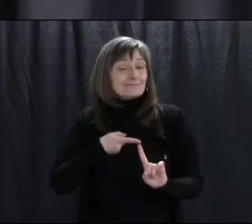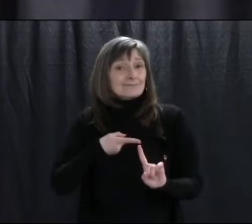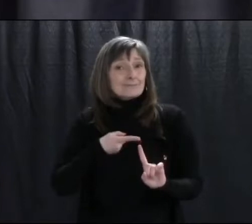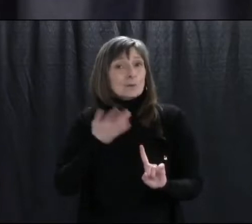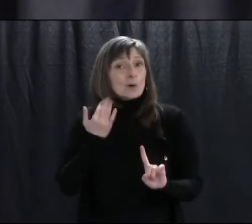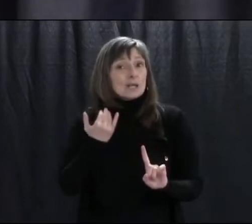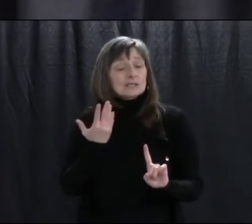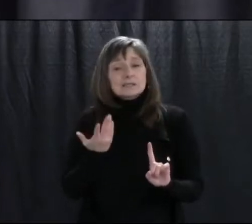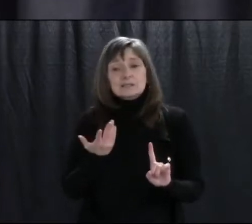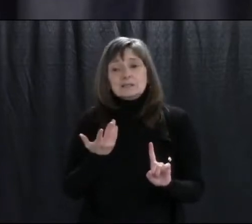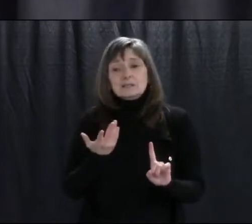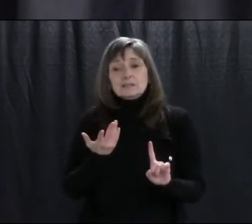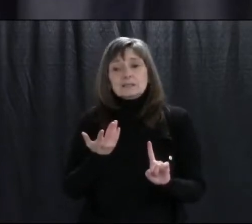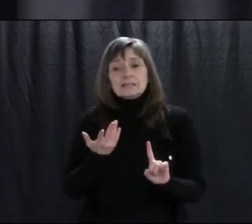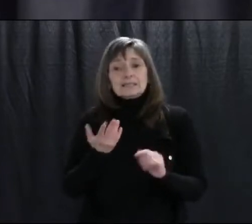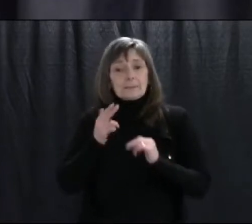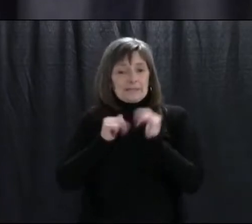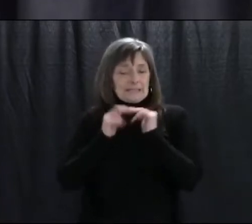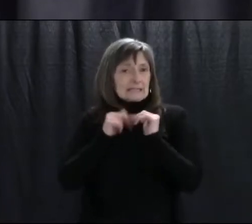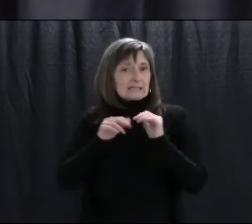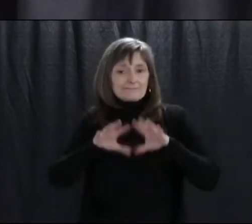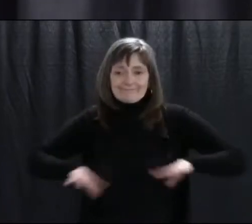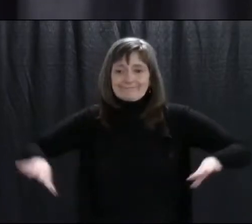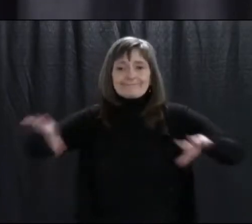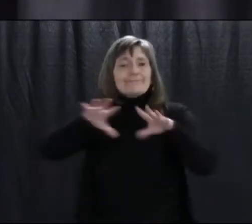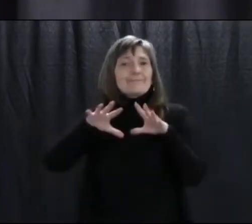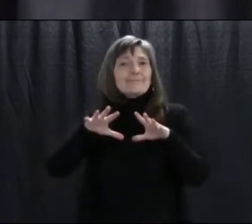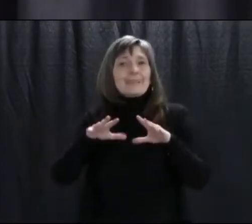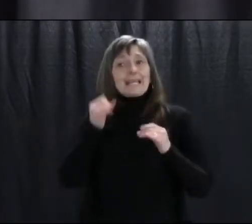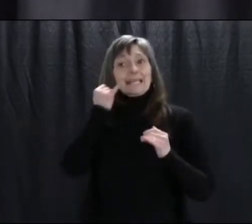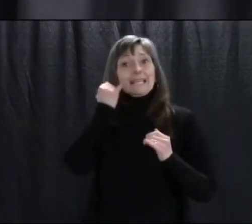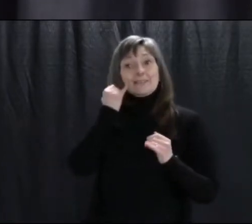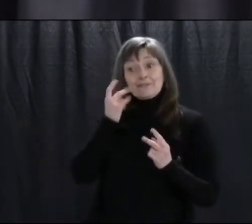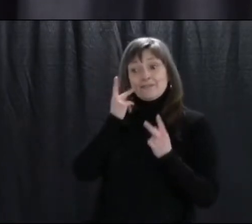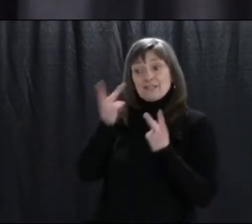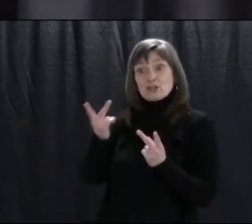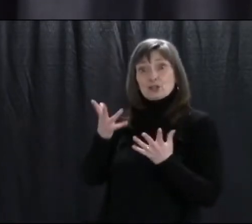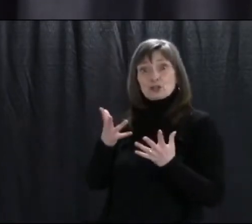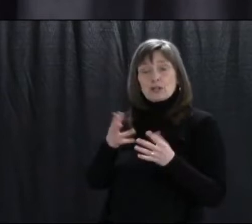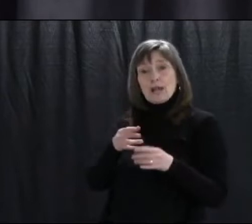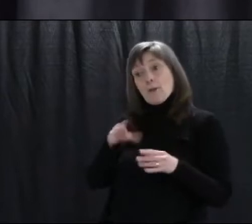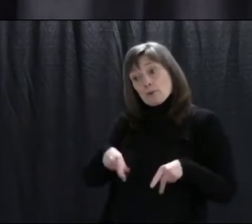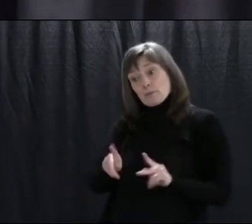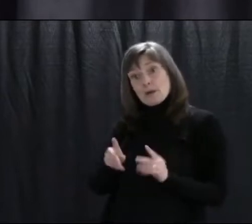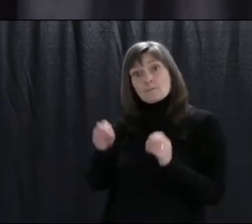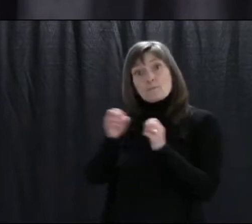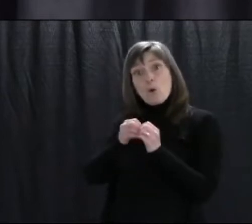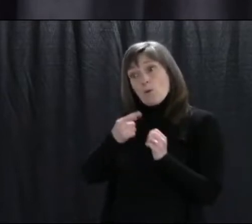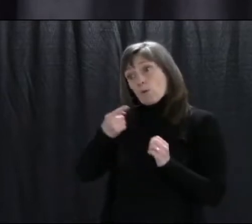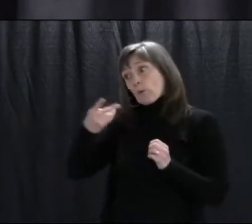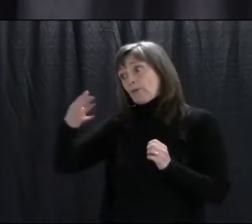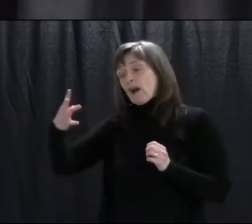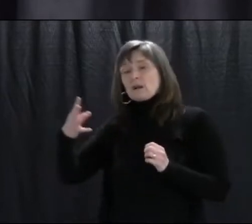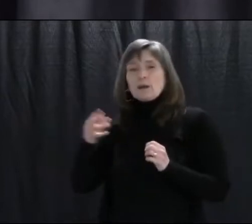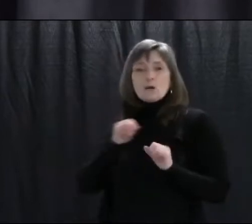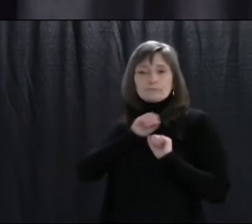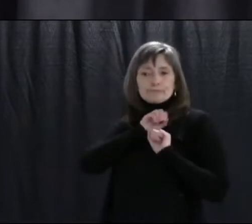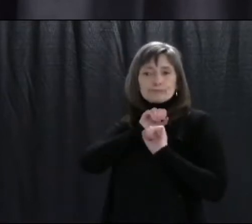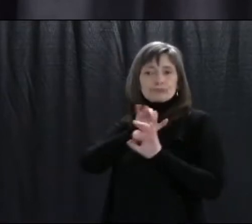the facilities and simply the volume of people that would come through, particularly in Newfoundland and Labrador, where there is